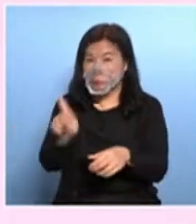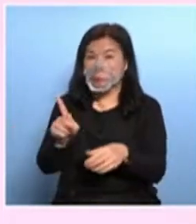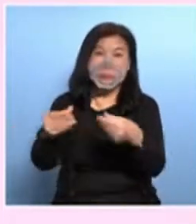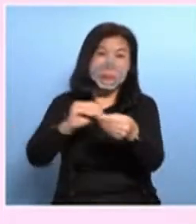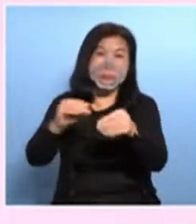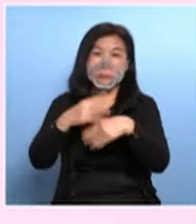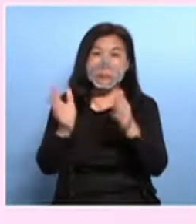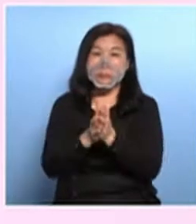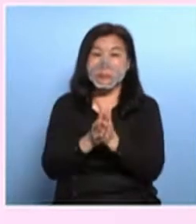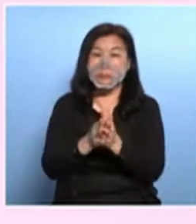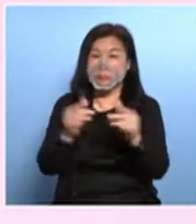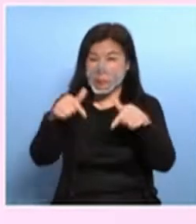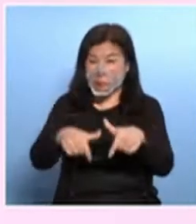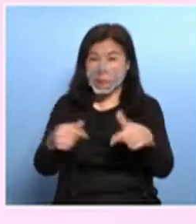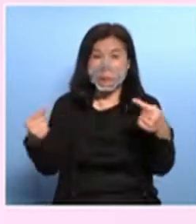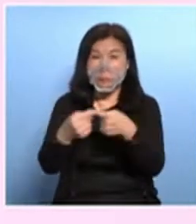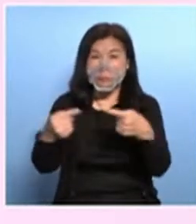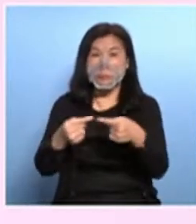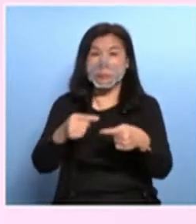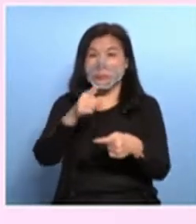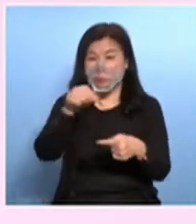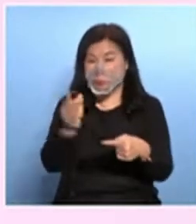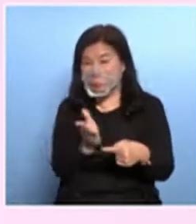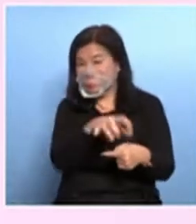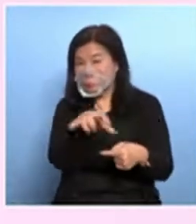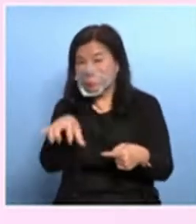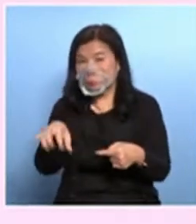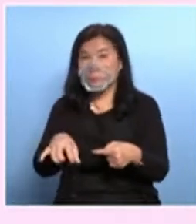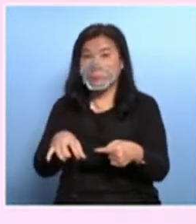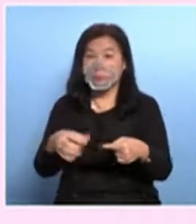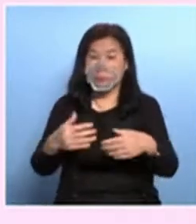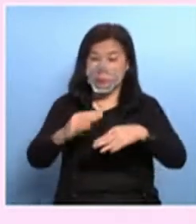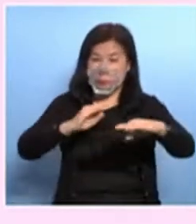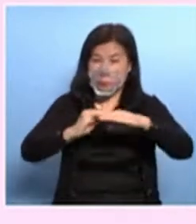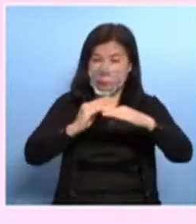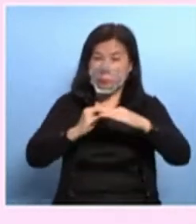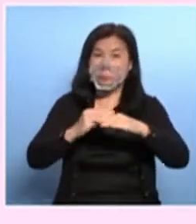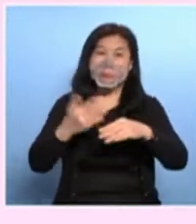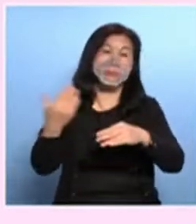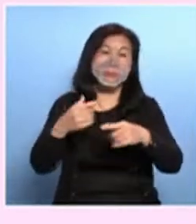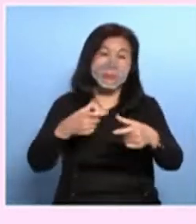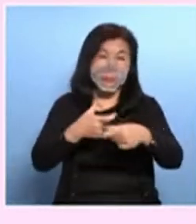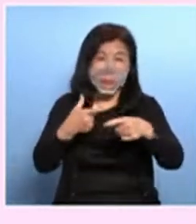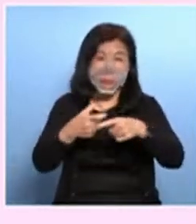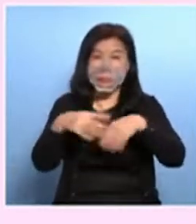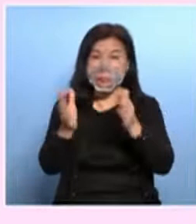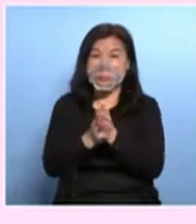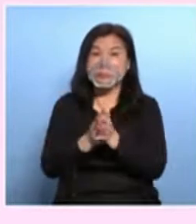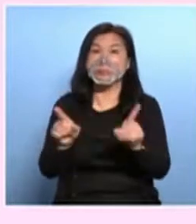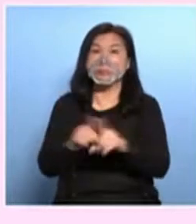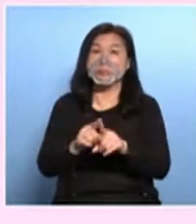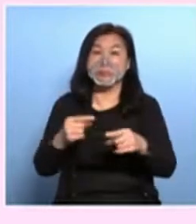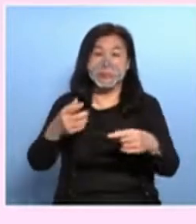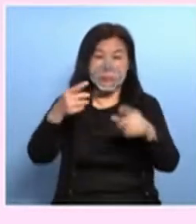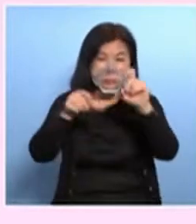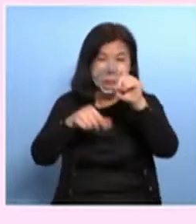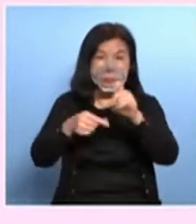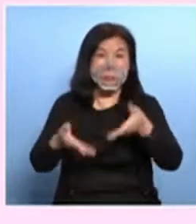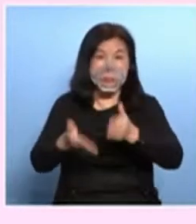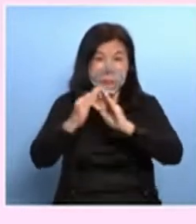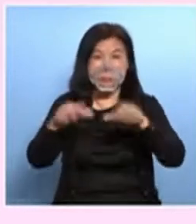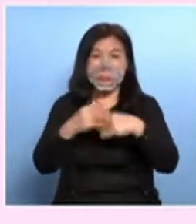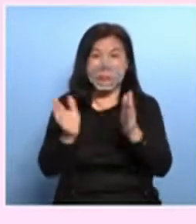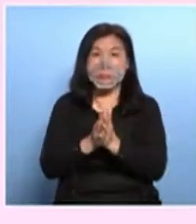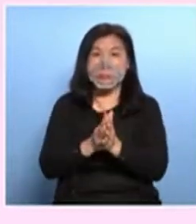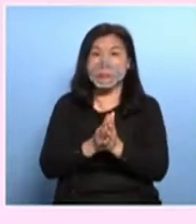Last September saw the launch of the southbound trading of Bond Connect and the cross-boundary wealth management connect scheme in the GBA. The Shanghai Hong Kong Stock